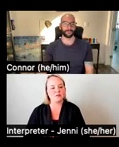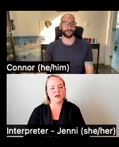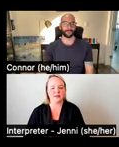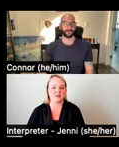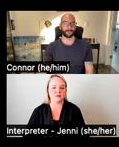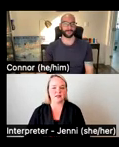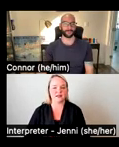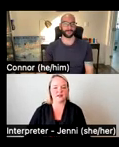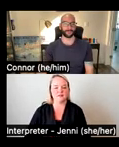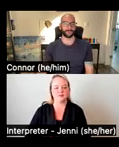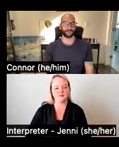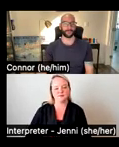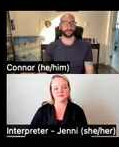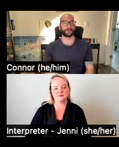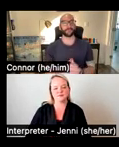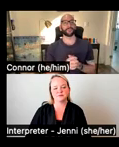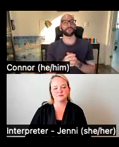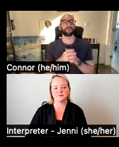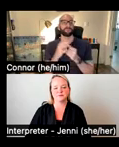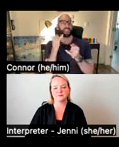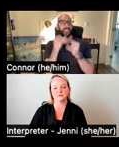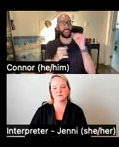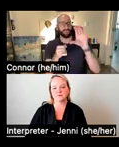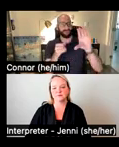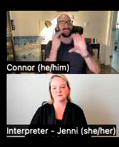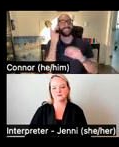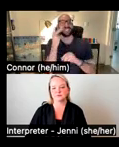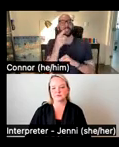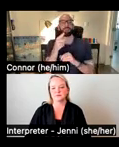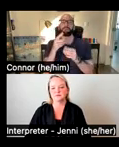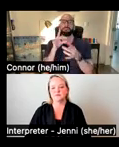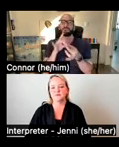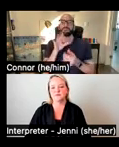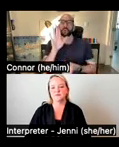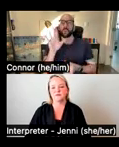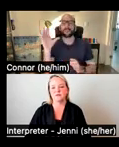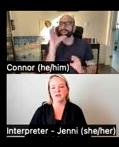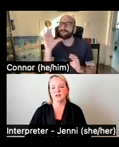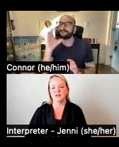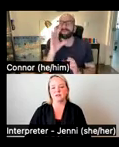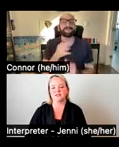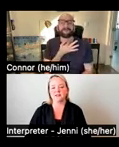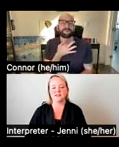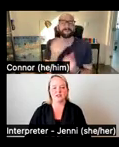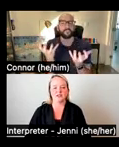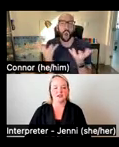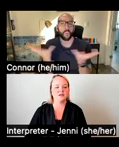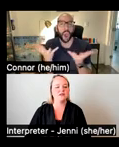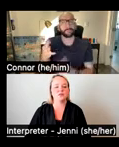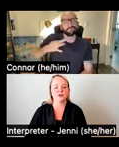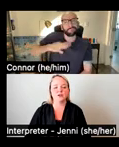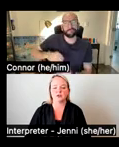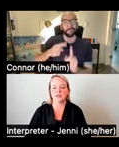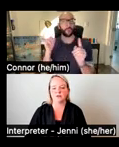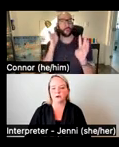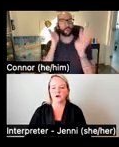as private as you would like. You'll see this section here. This is